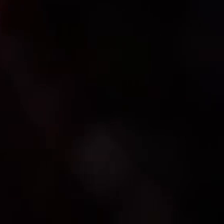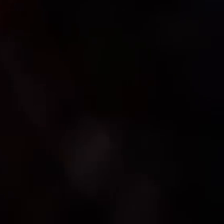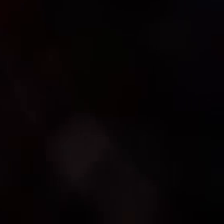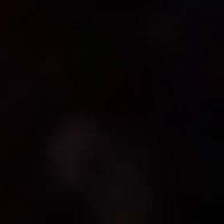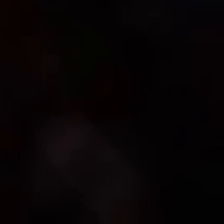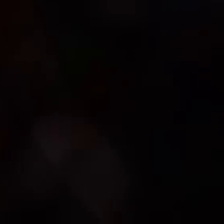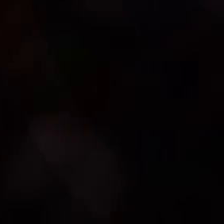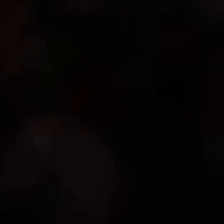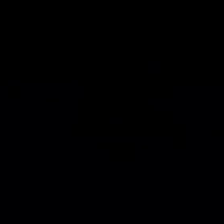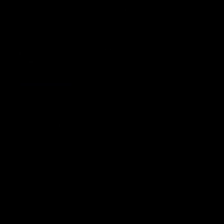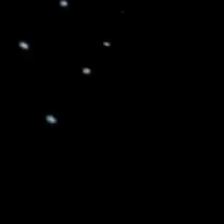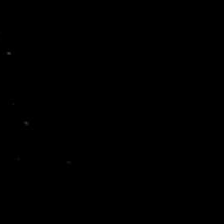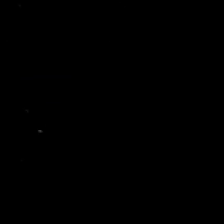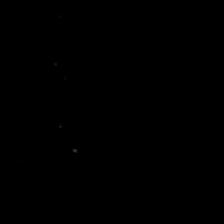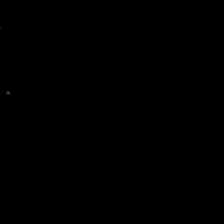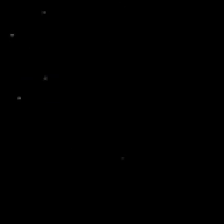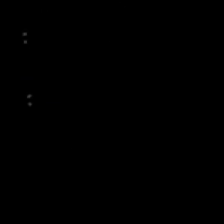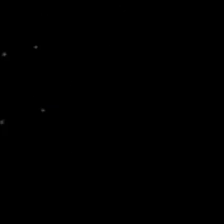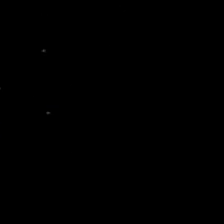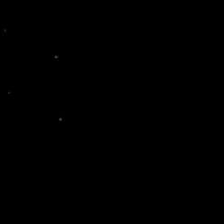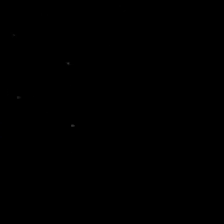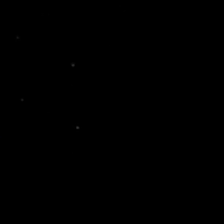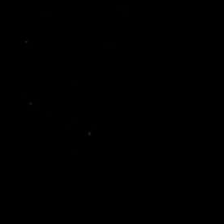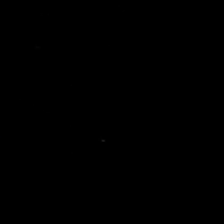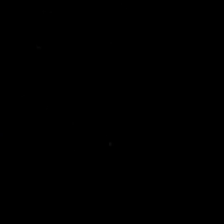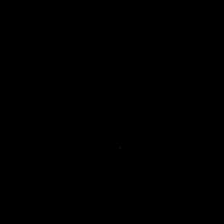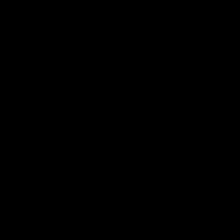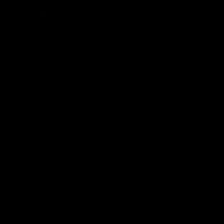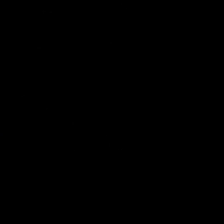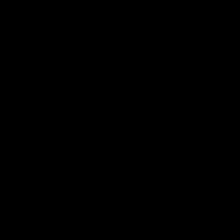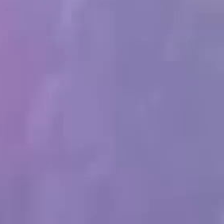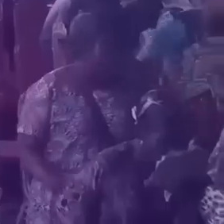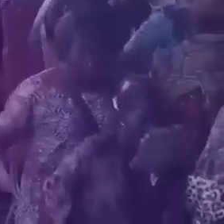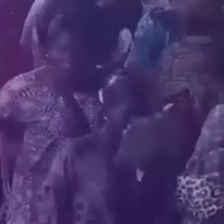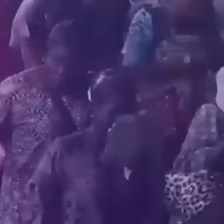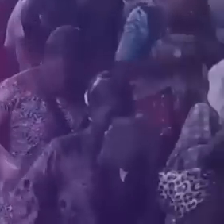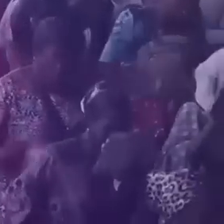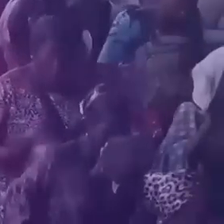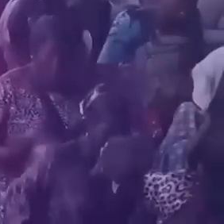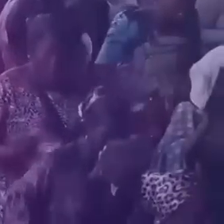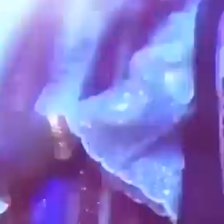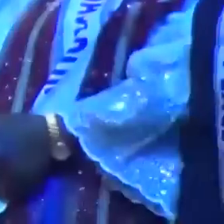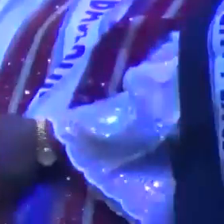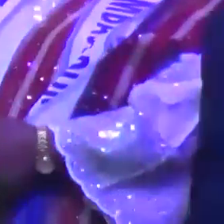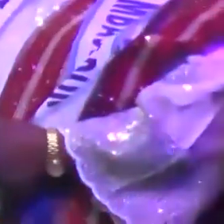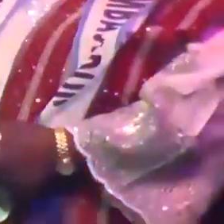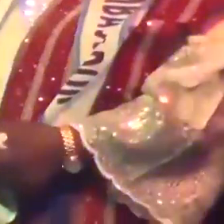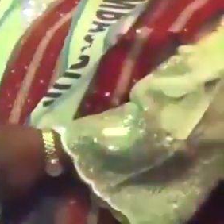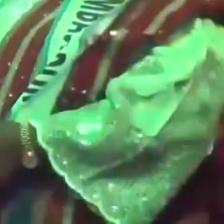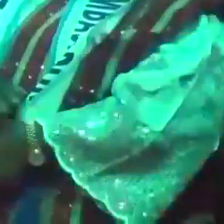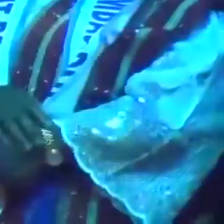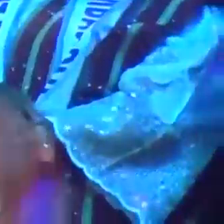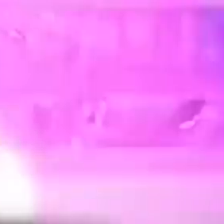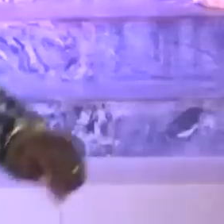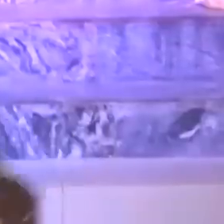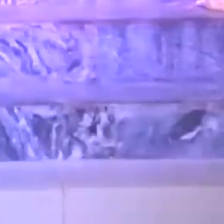Sunday June 25 odun yi ni se bi oba quarter sare mi di obi e poteri ala ki ibadan bere la tago mejo aro is eminence